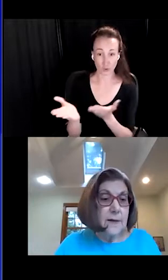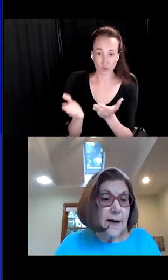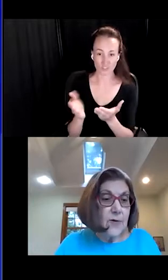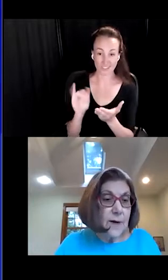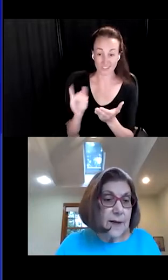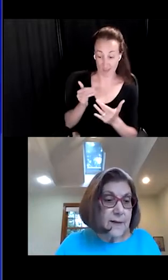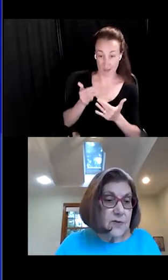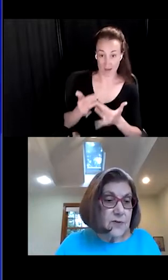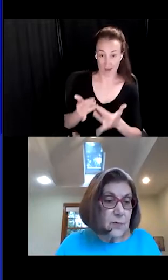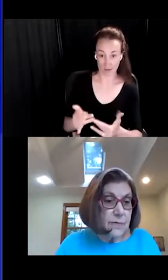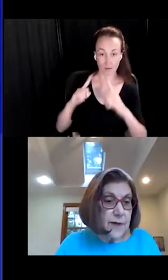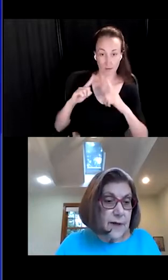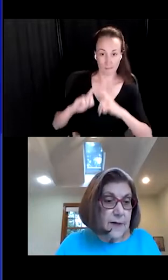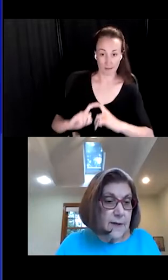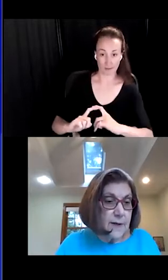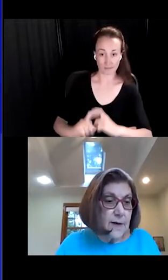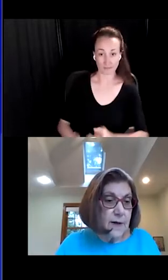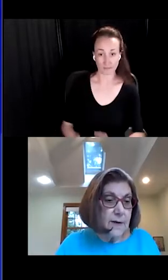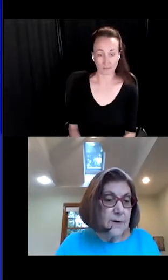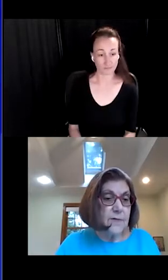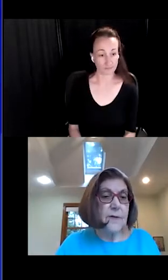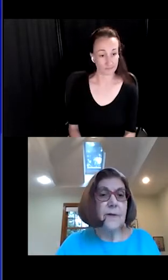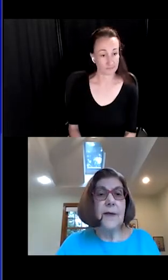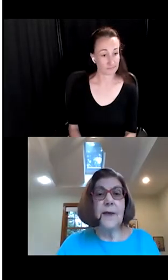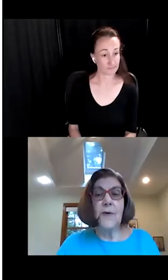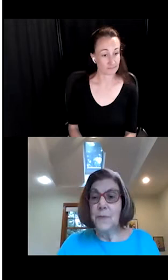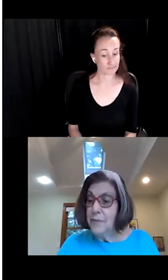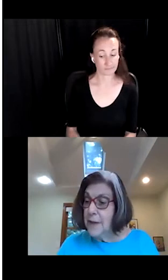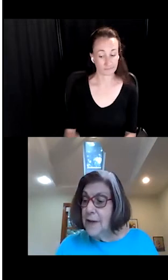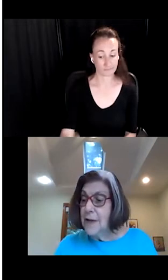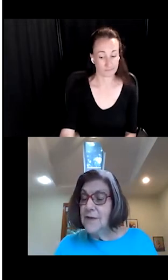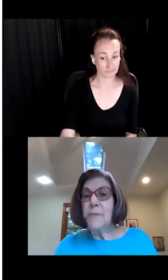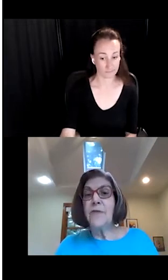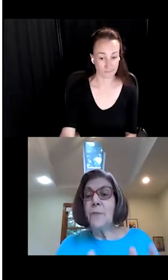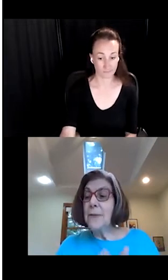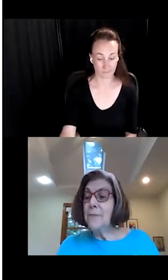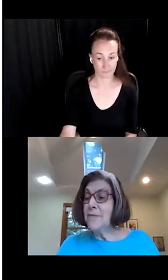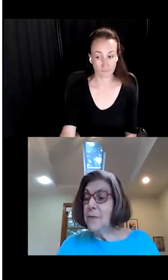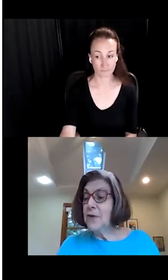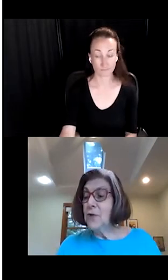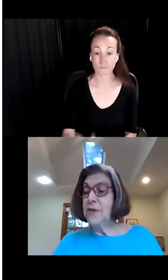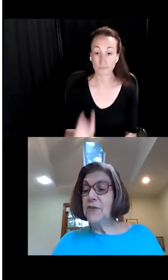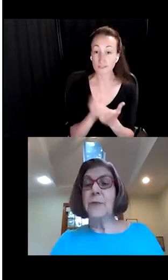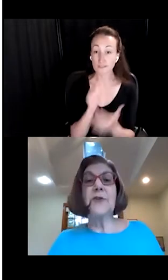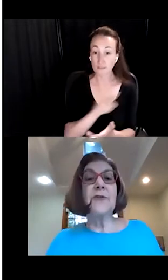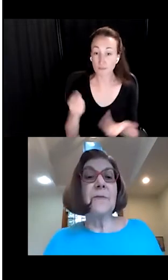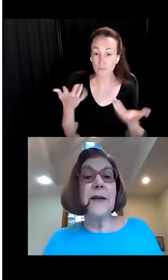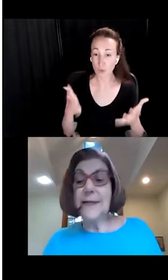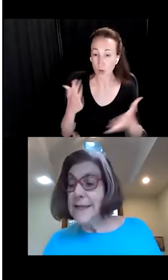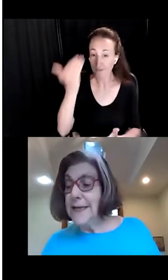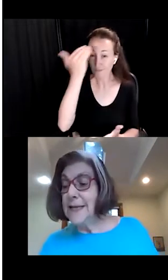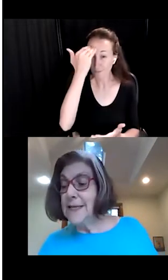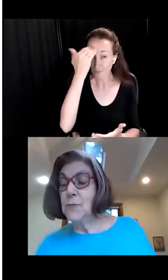And how do I get this to move ahead? Ah, here it is. Thank you. Some of you might be familiar with this picture from